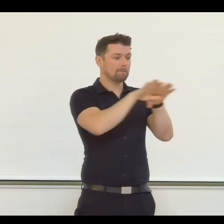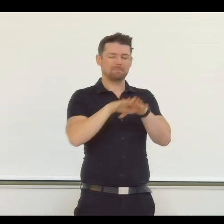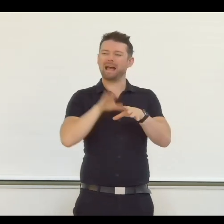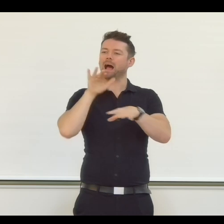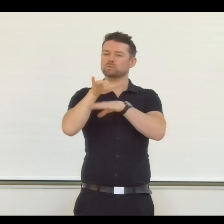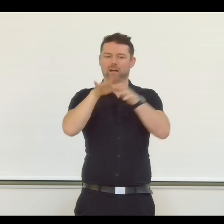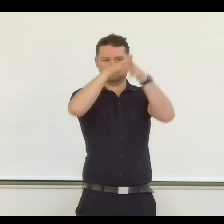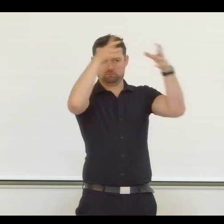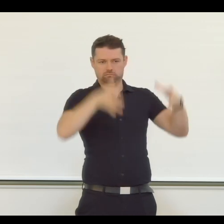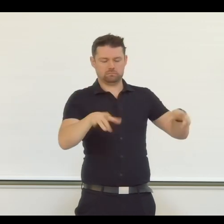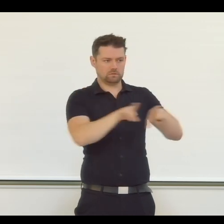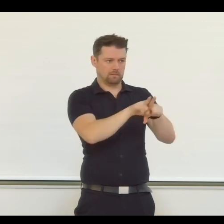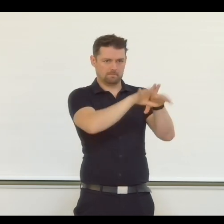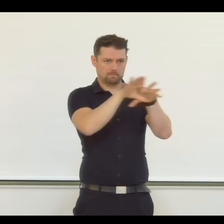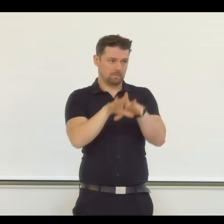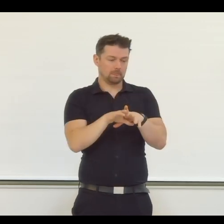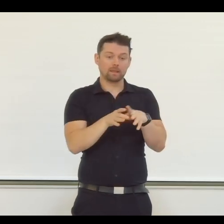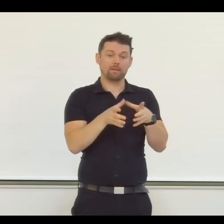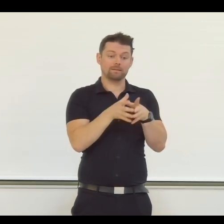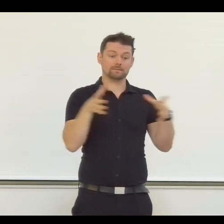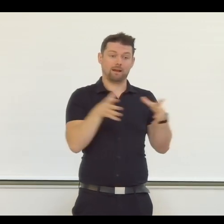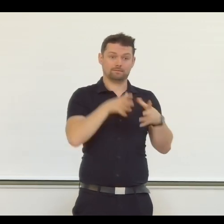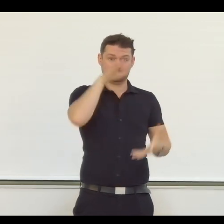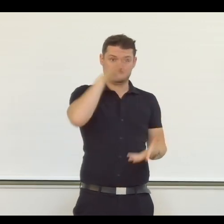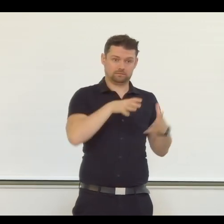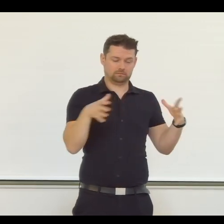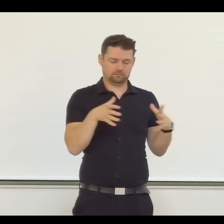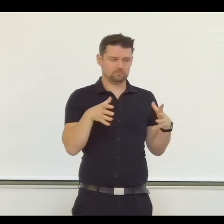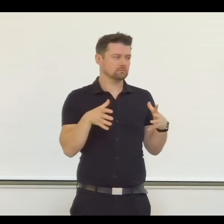same. And the size is also,